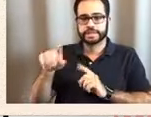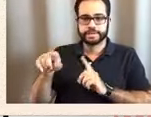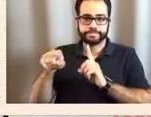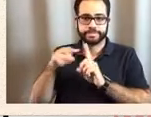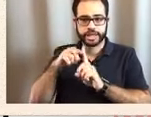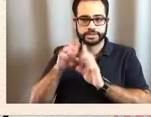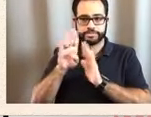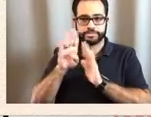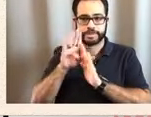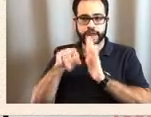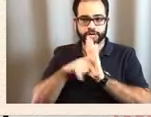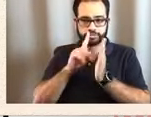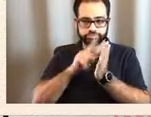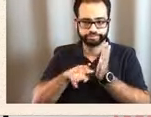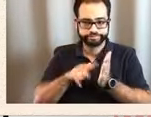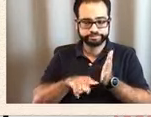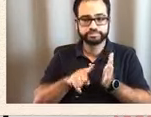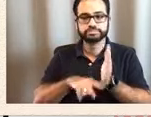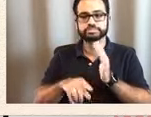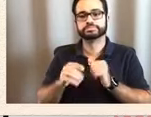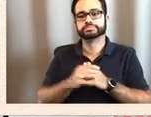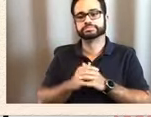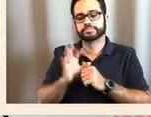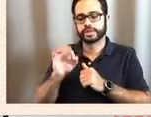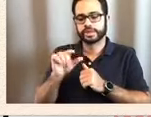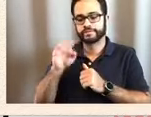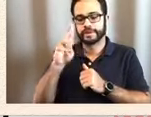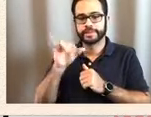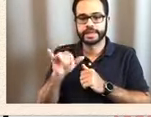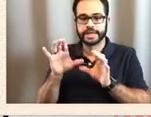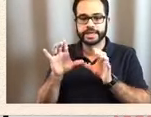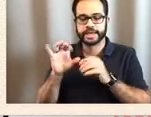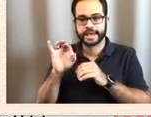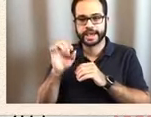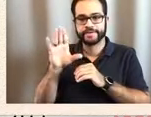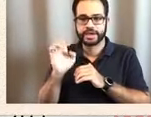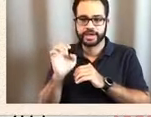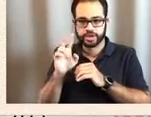Basics. Family Cafe 2020.